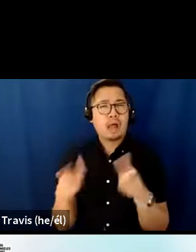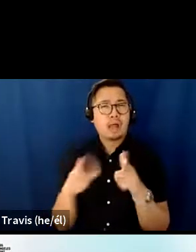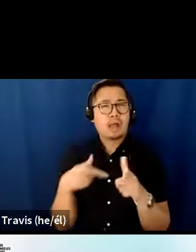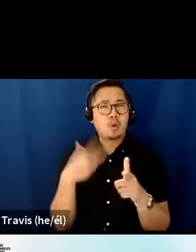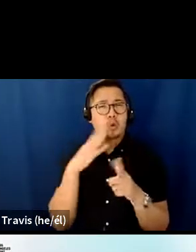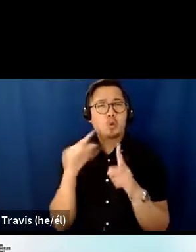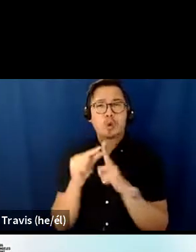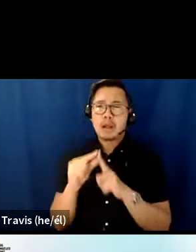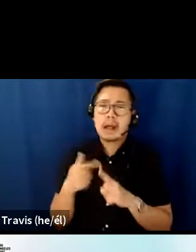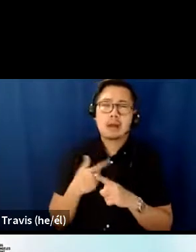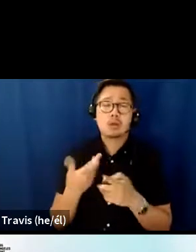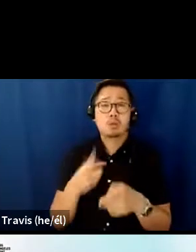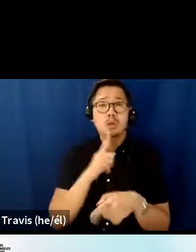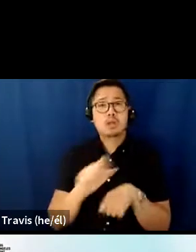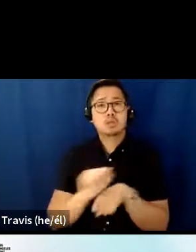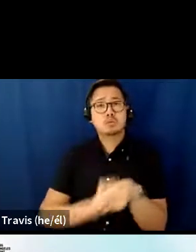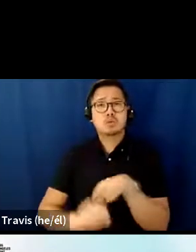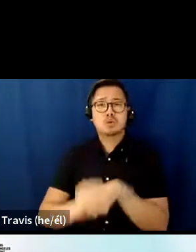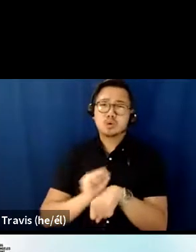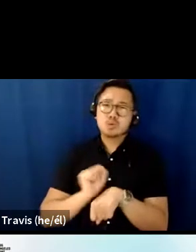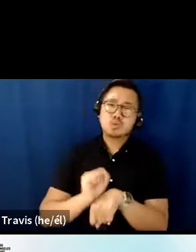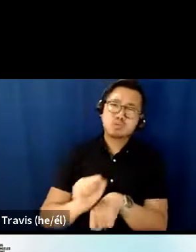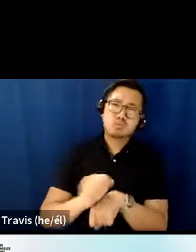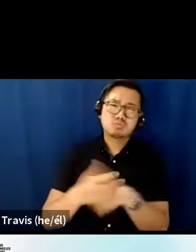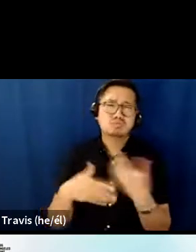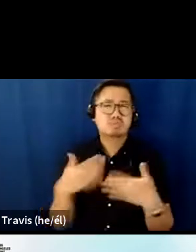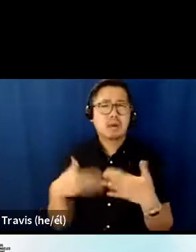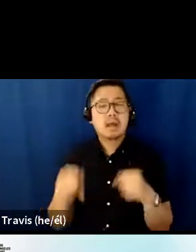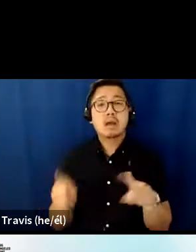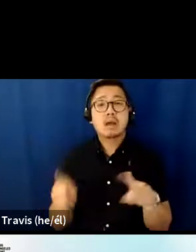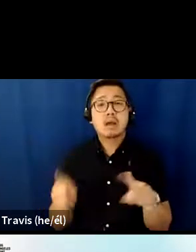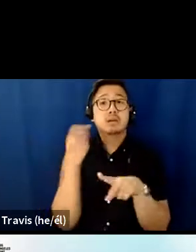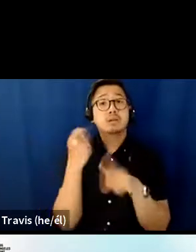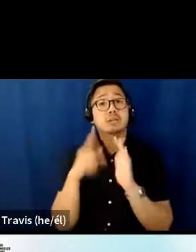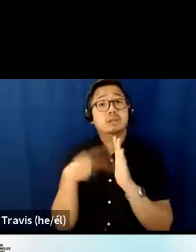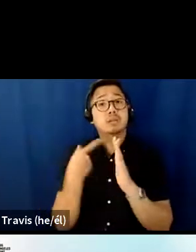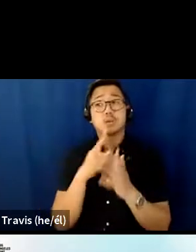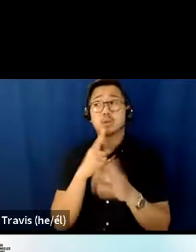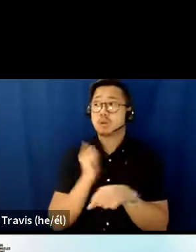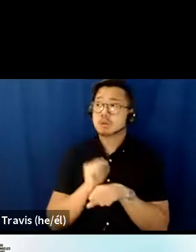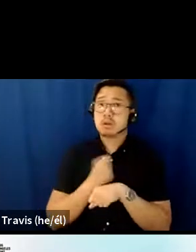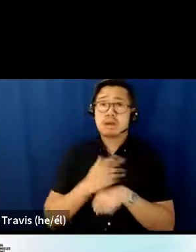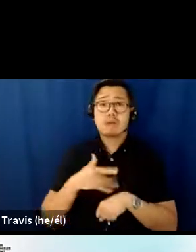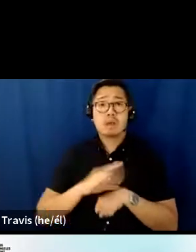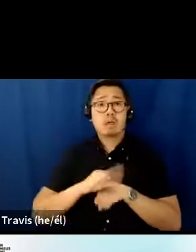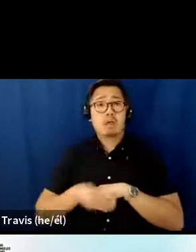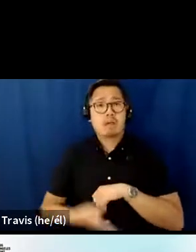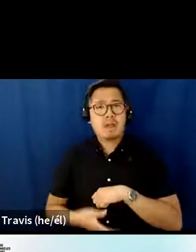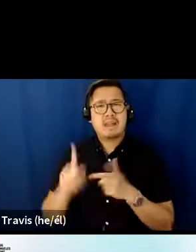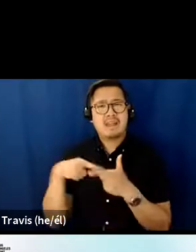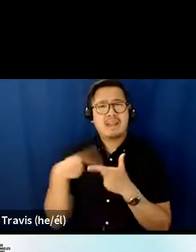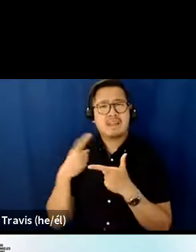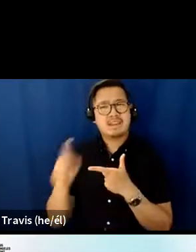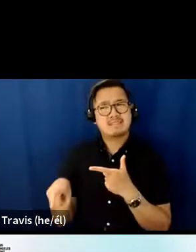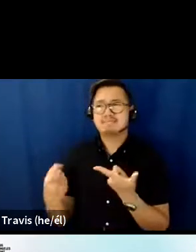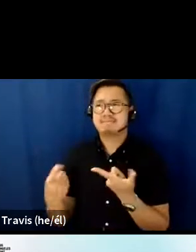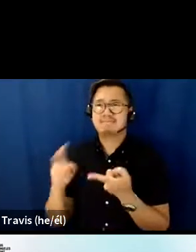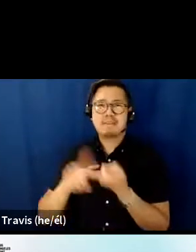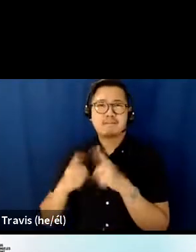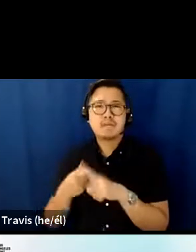on me sometimes. I can't always be the strong friend. I need somebody to hey, you need your portfolio? Let me